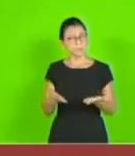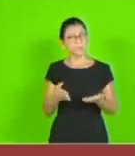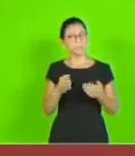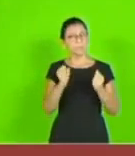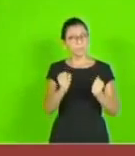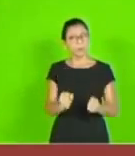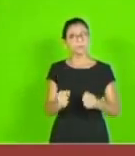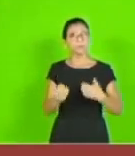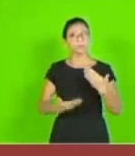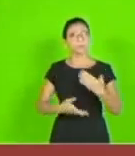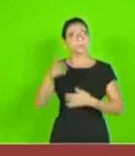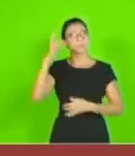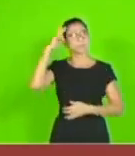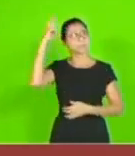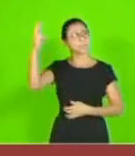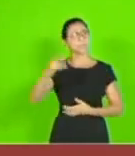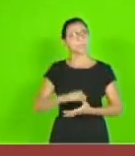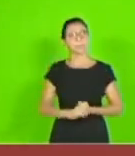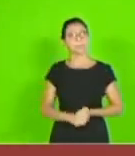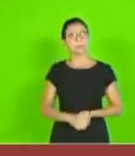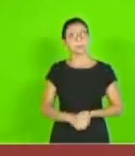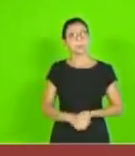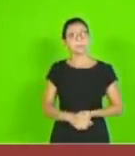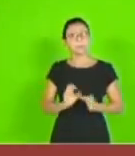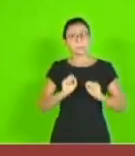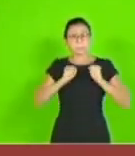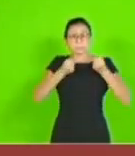You have to do everything that you can. You have to.